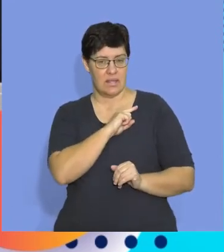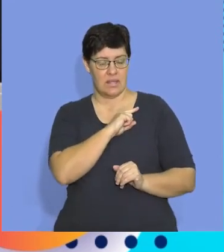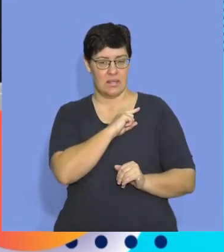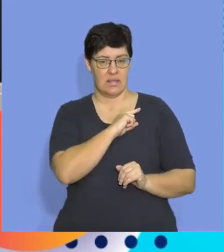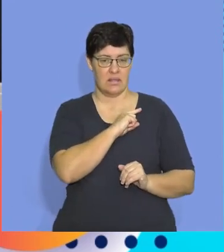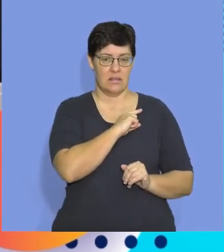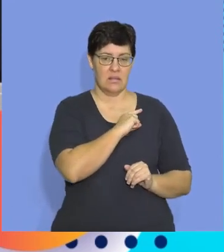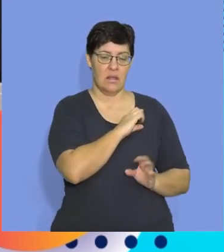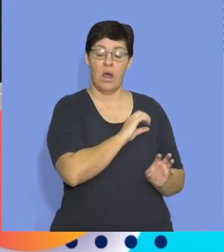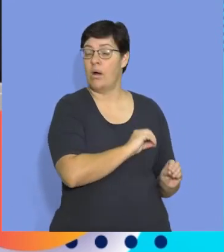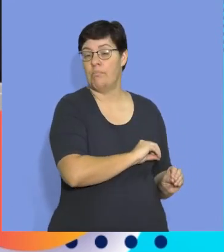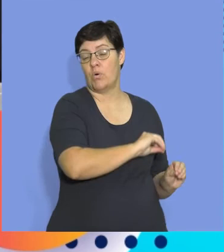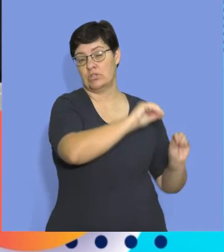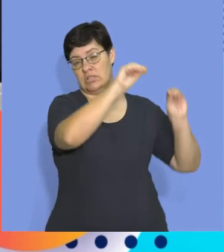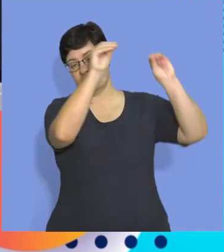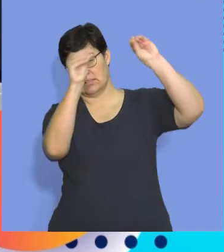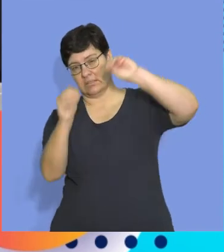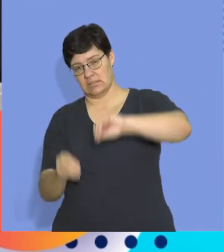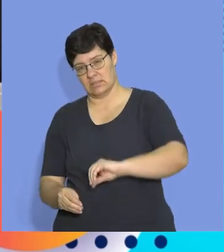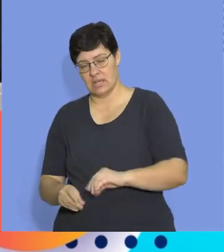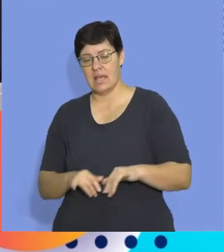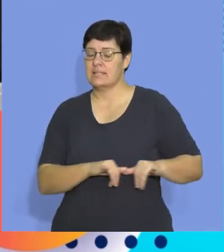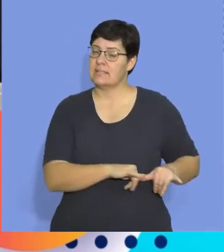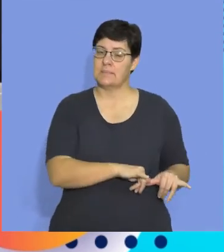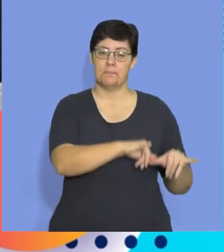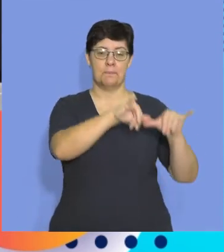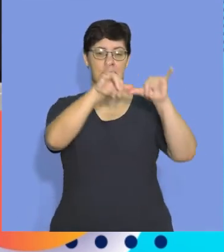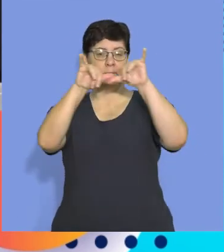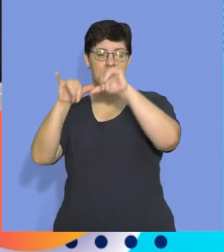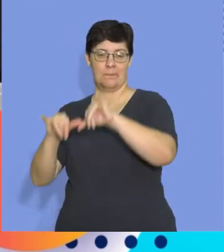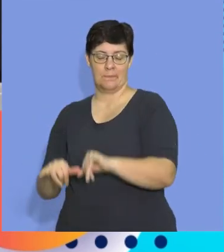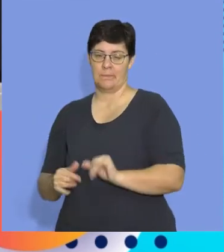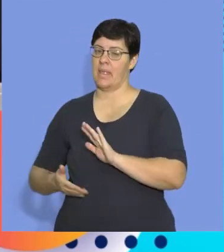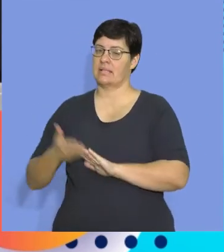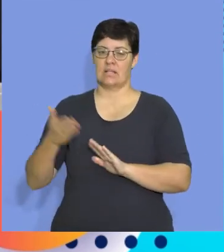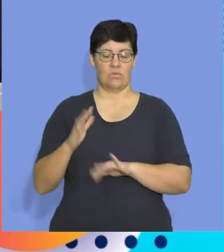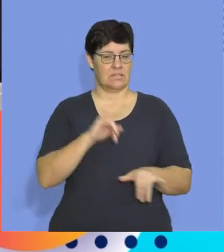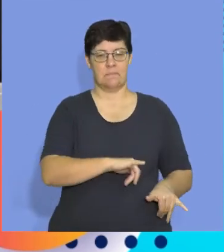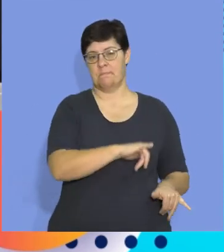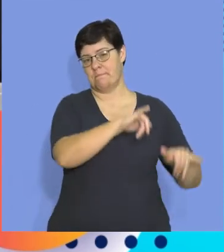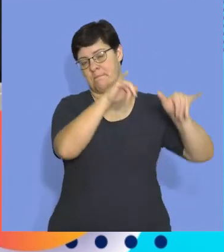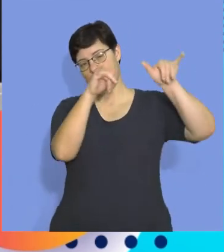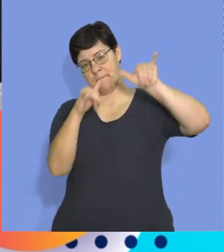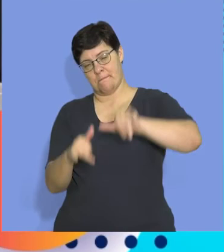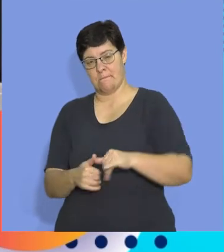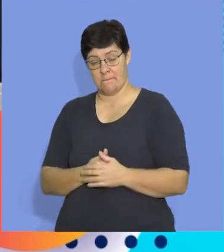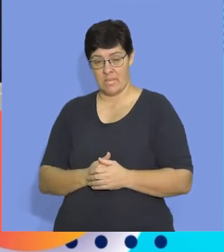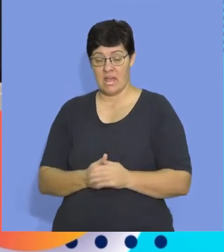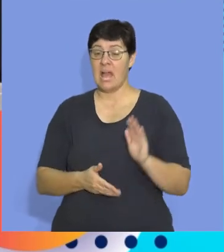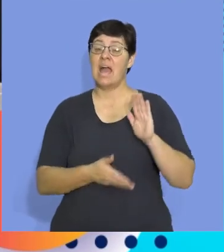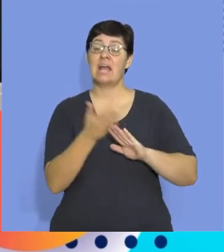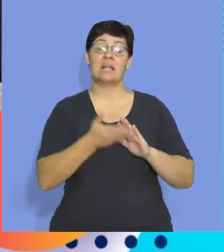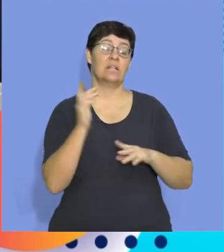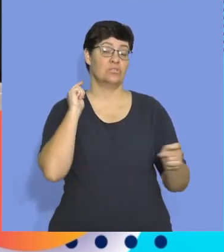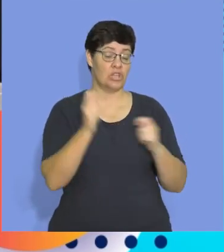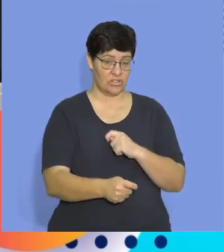throughout the motion, it's experiencing the same acceleration. If the acceleration